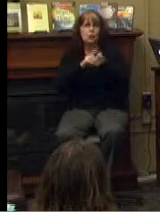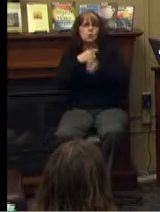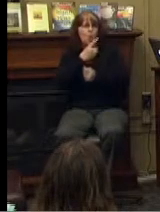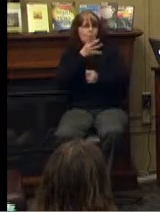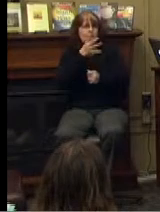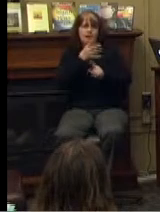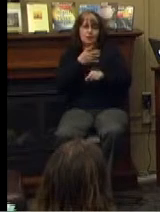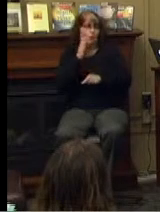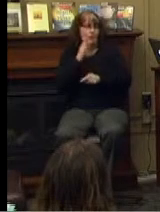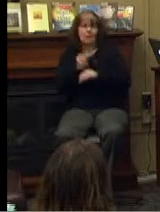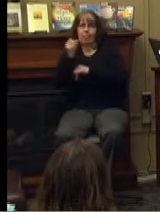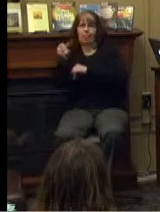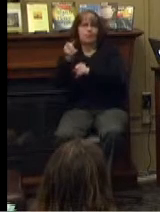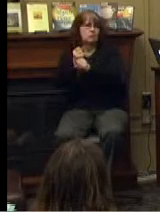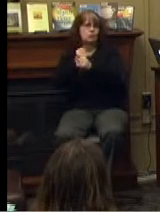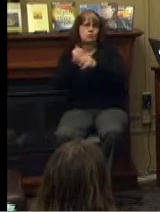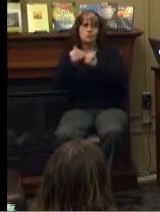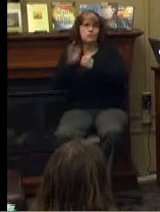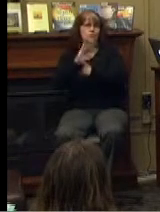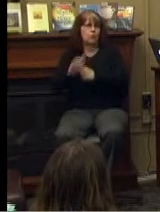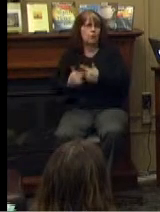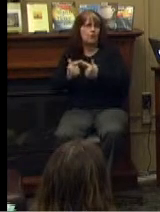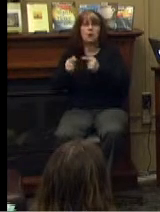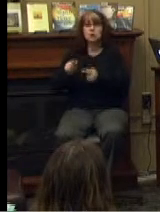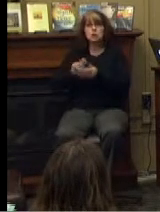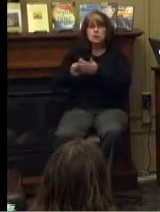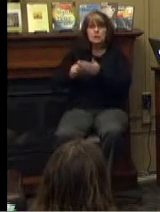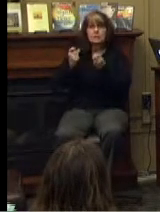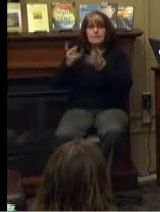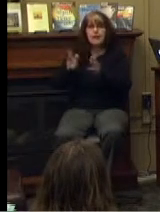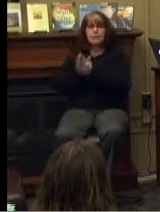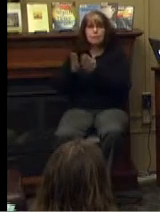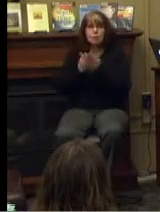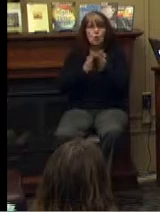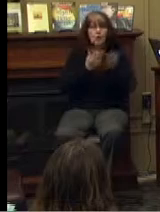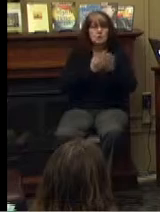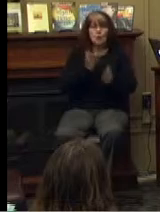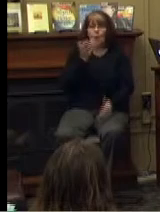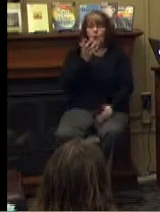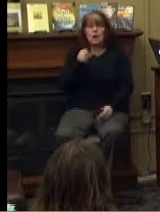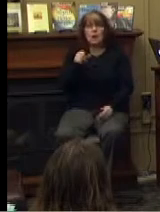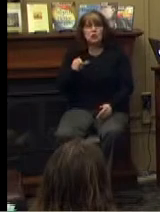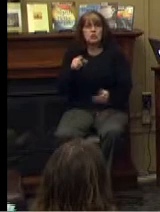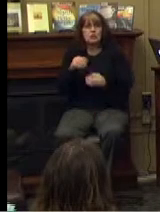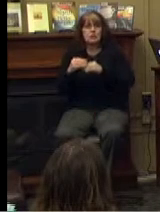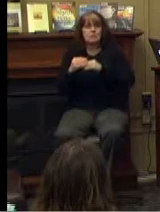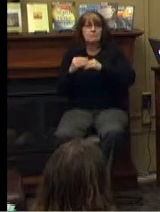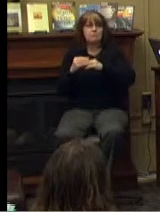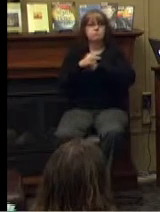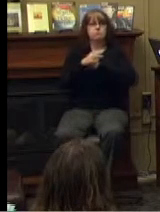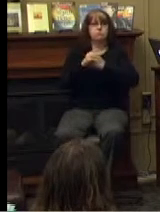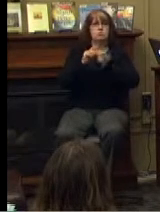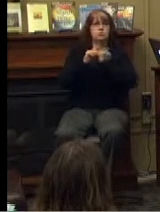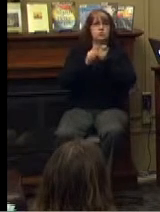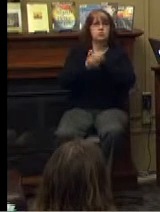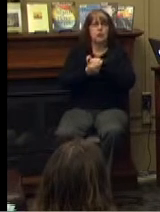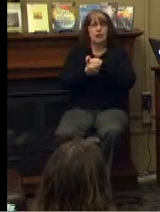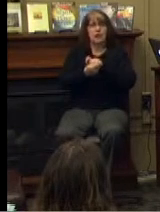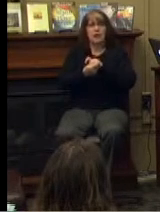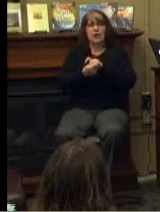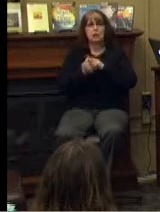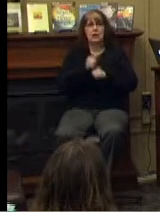written several books. And she has changed so much about, and talked so much about